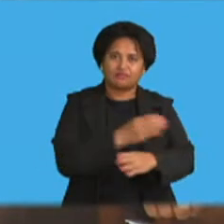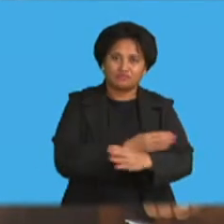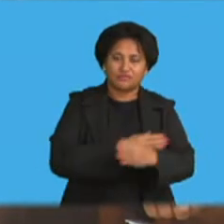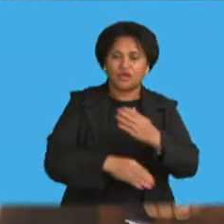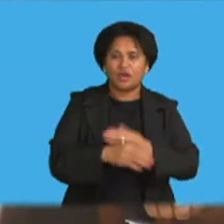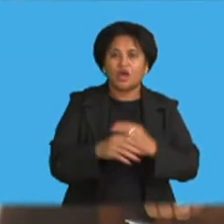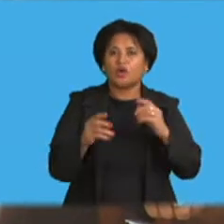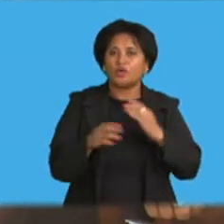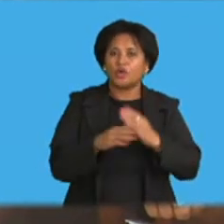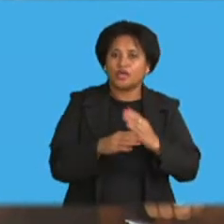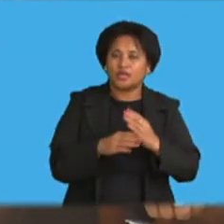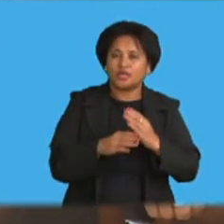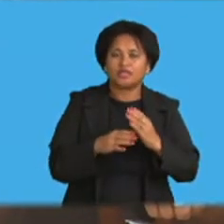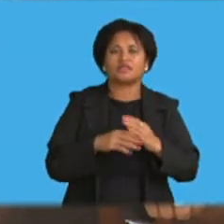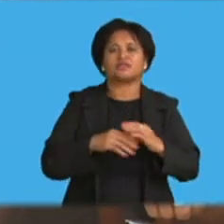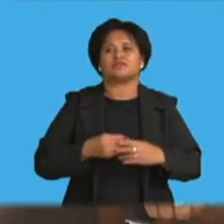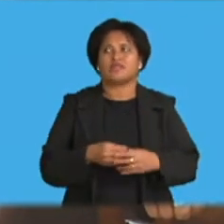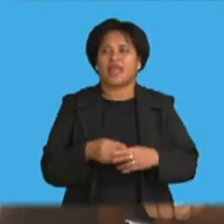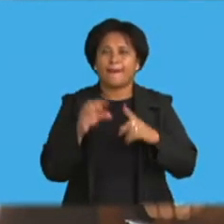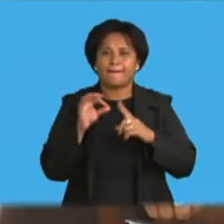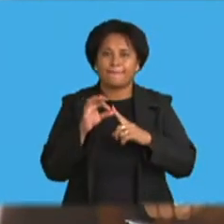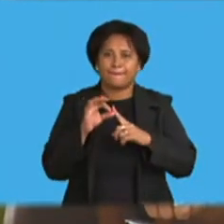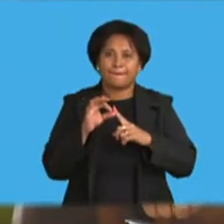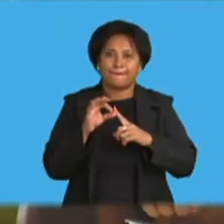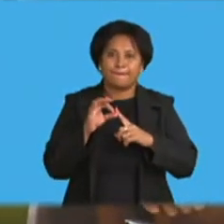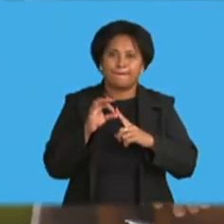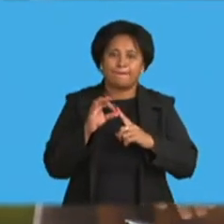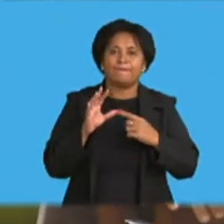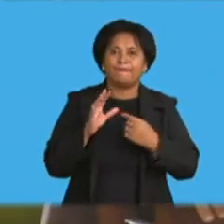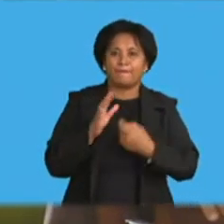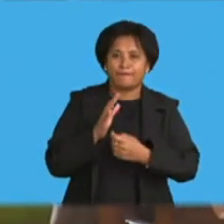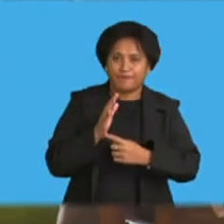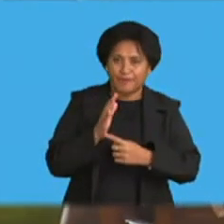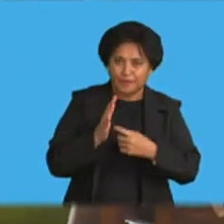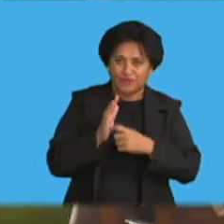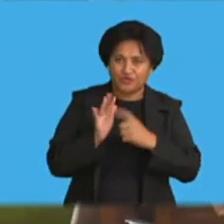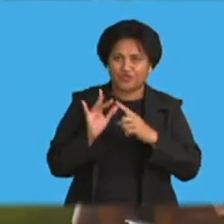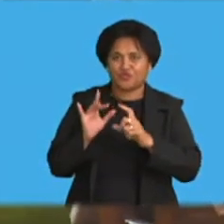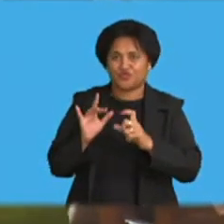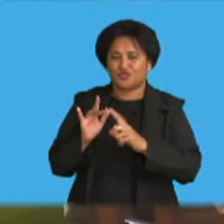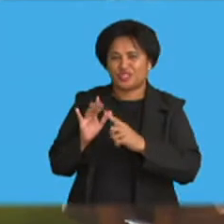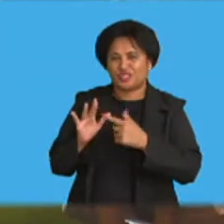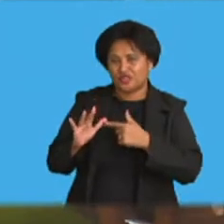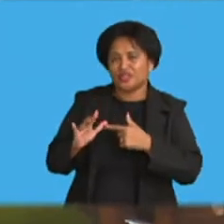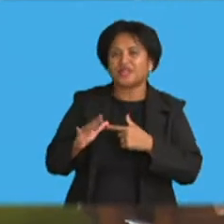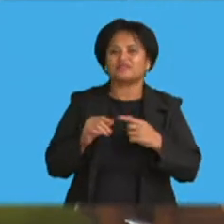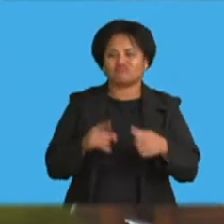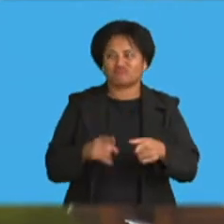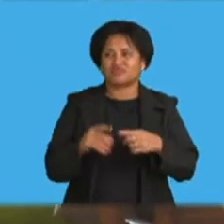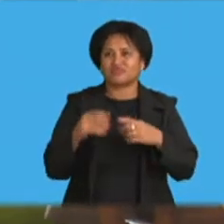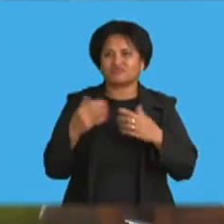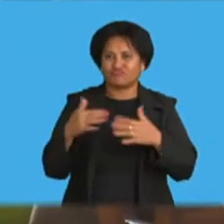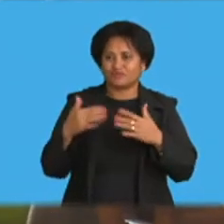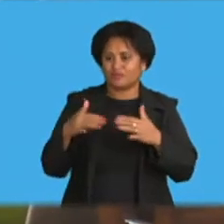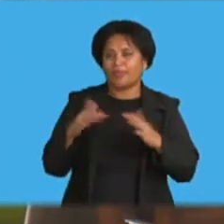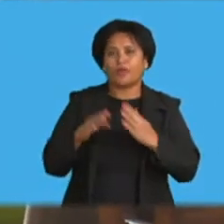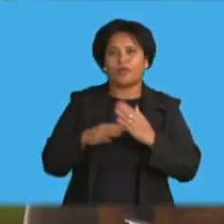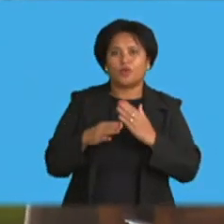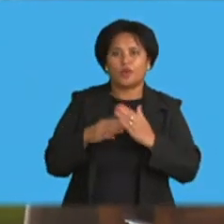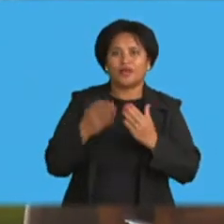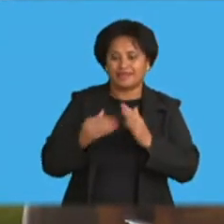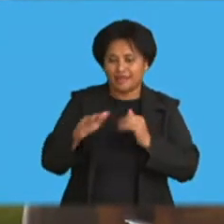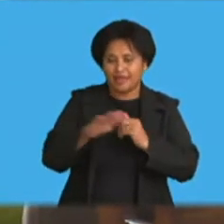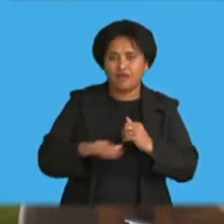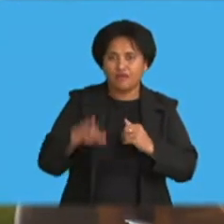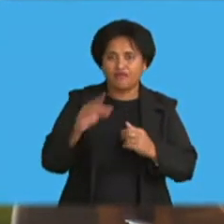led by the Right Honourable Patricia Scotland QC, as Secretary General, particularly in the area of education. Madam Speaker,